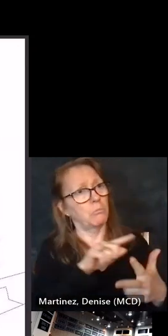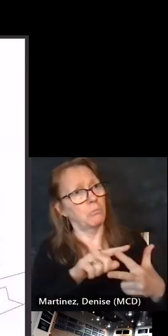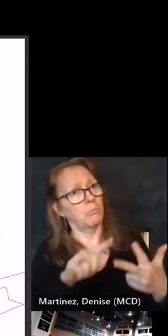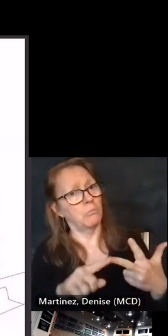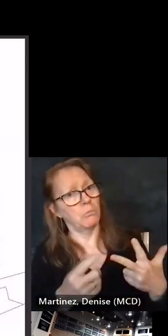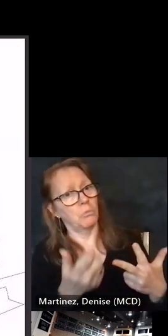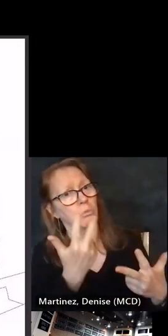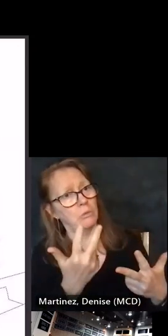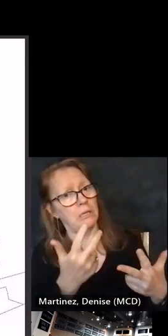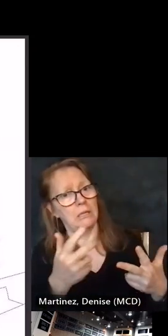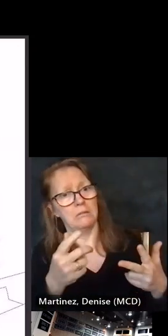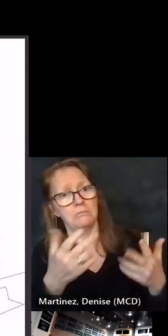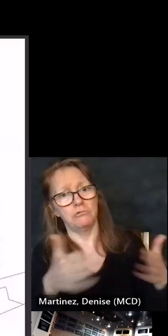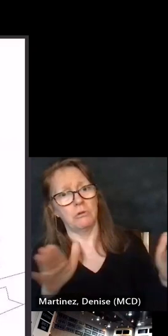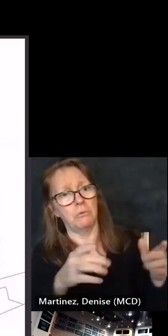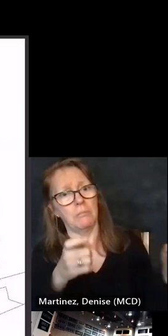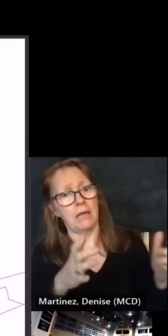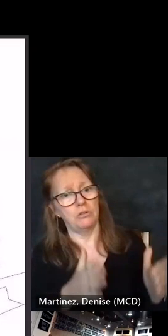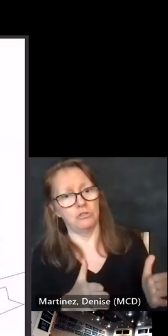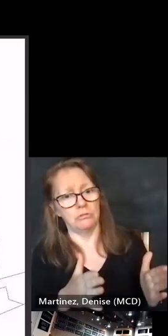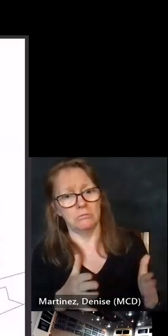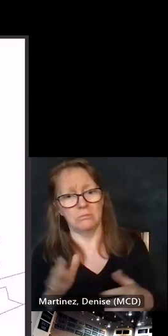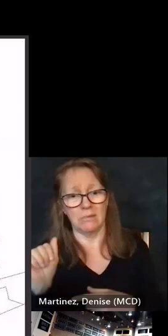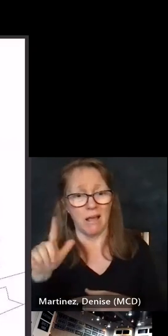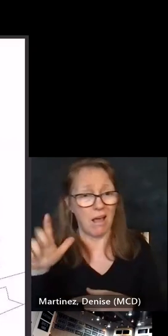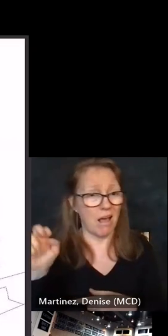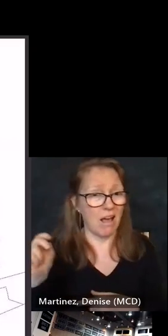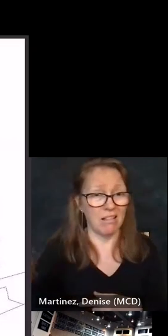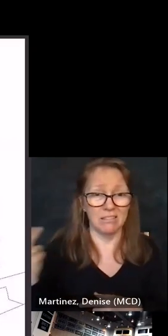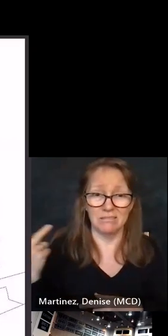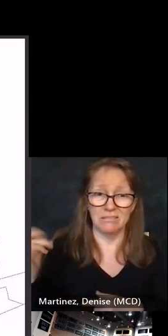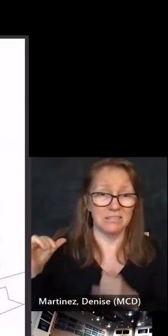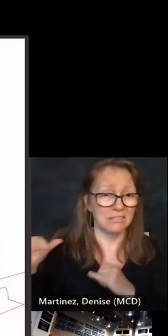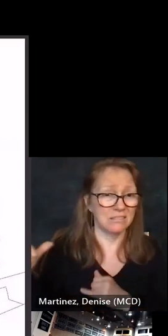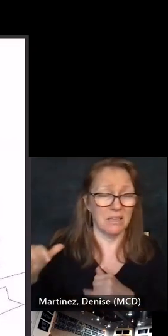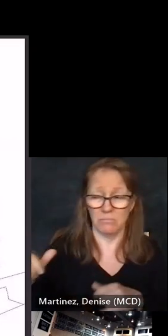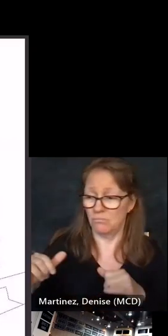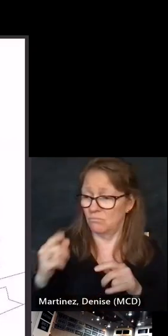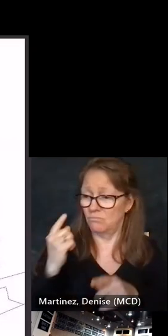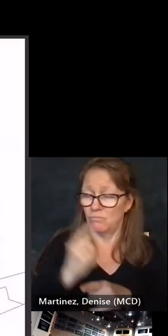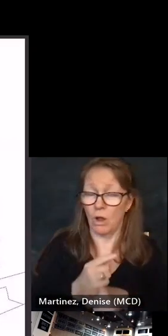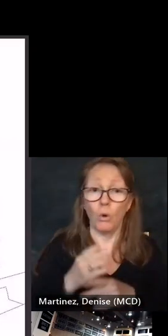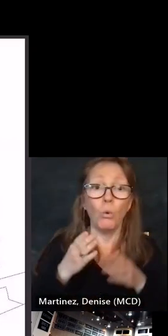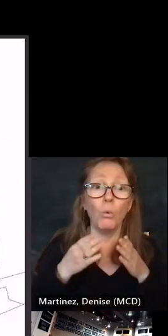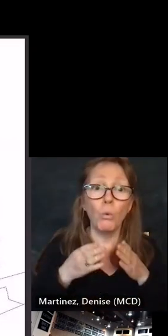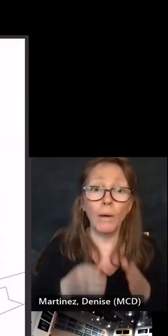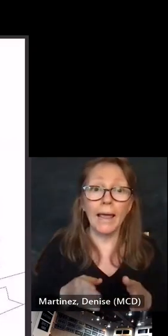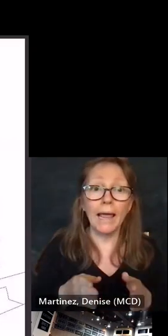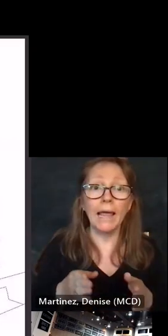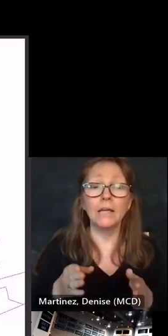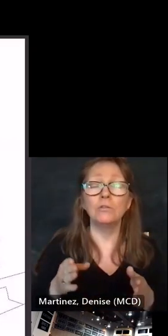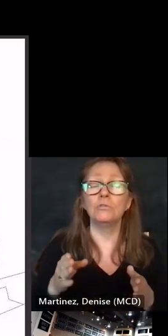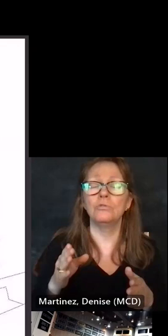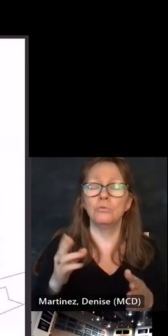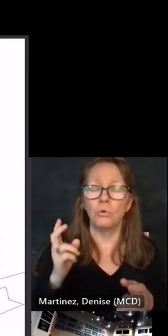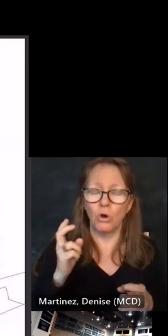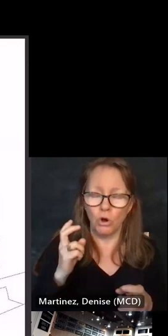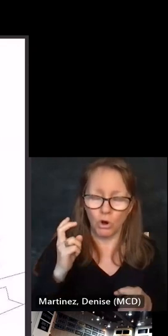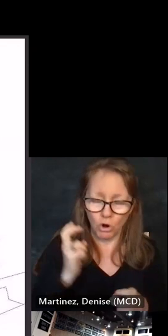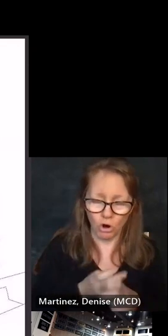worked, as Alan said, we've worked way too long and way too hard to be treated with such disrespect now.